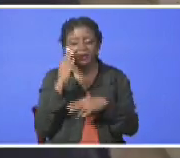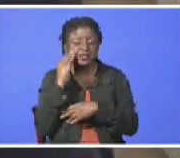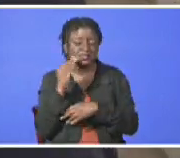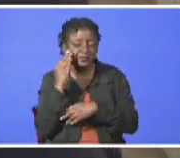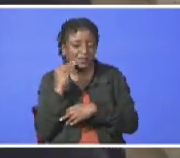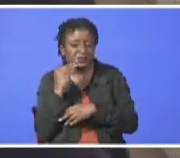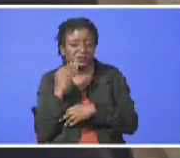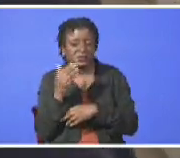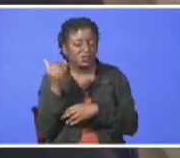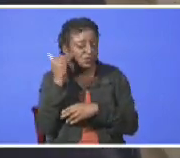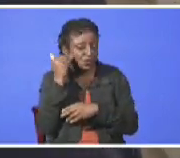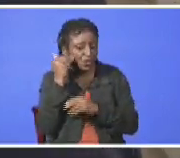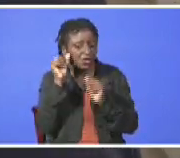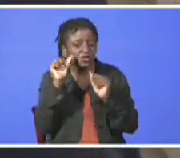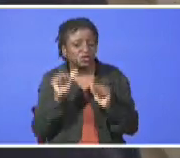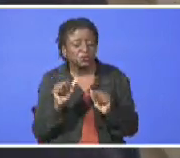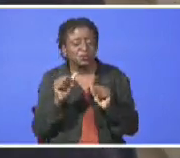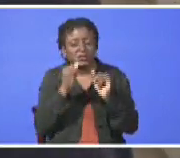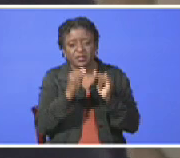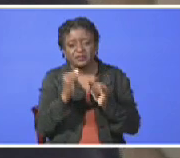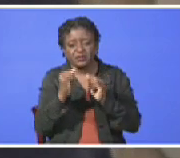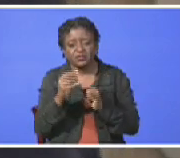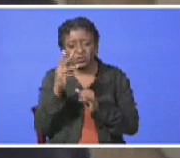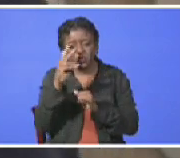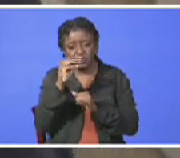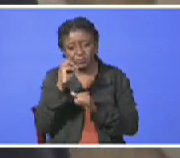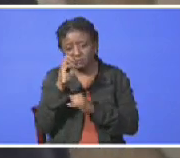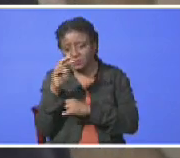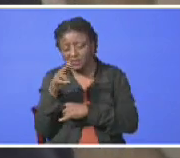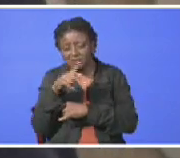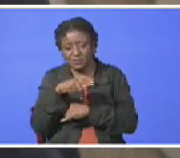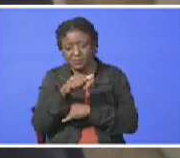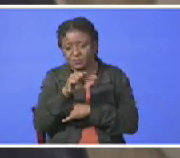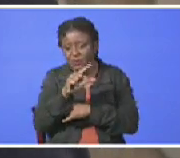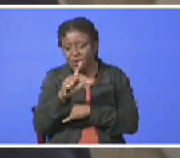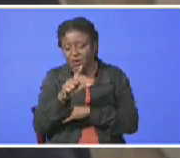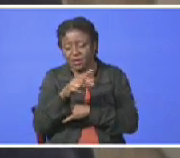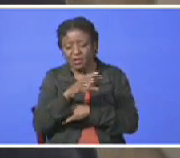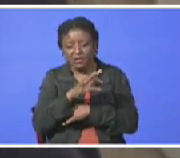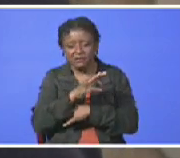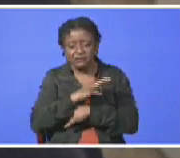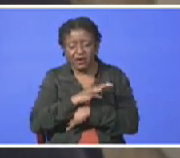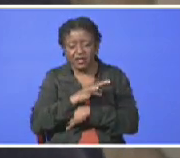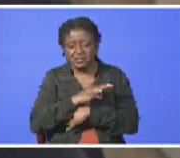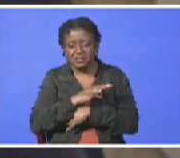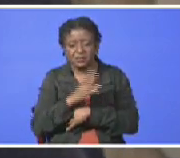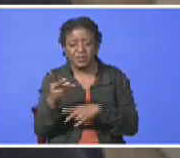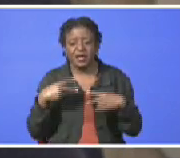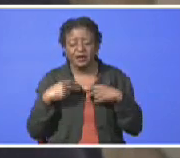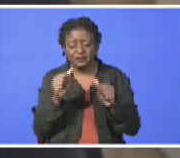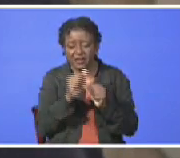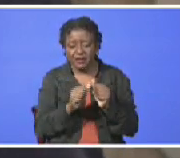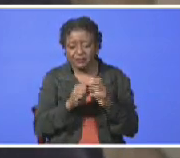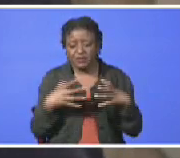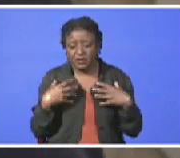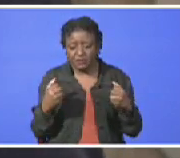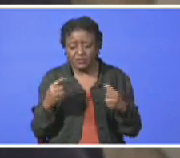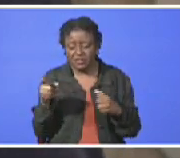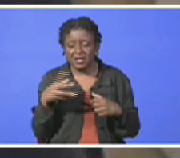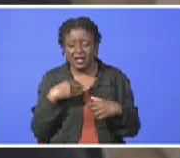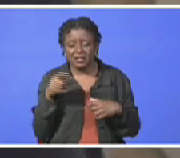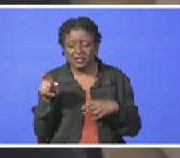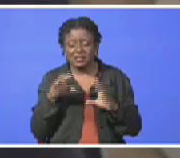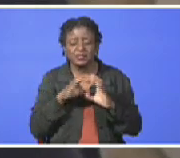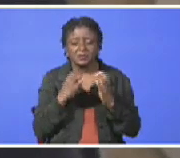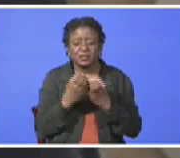experienced, knowledgeable individual, Mr. Paul Farquharson. And so we have every confidence that he and his committee